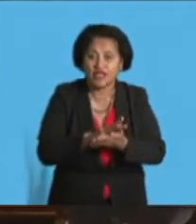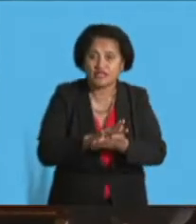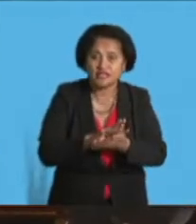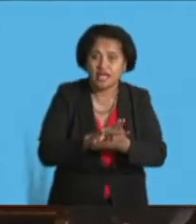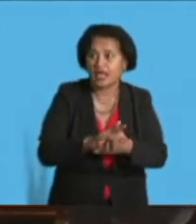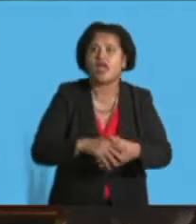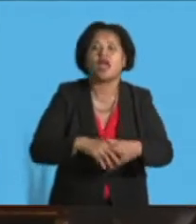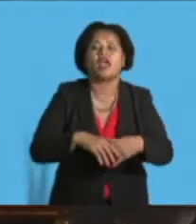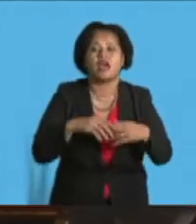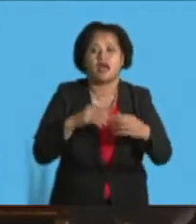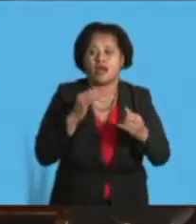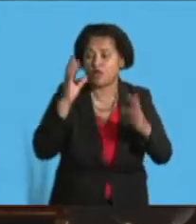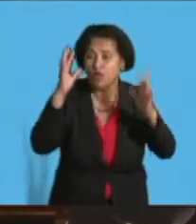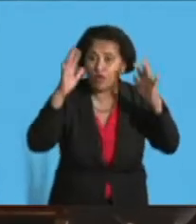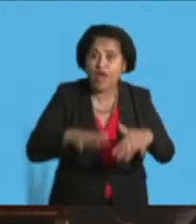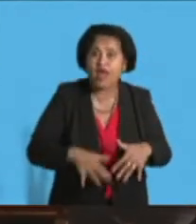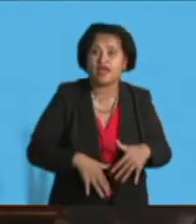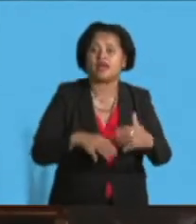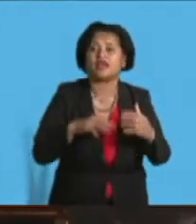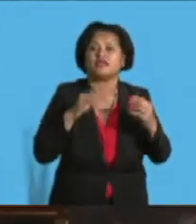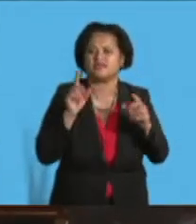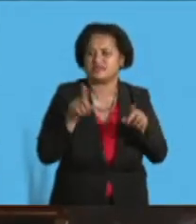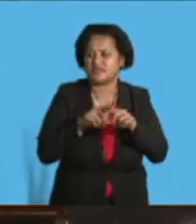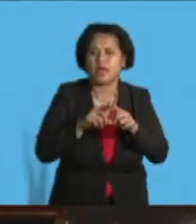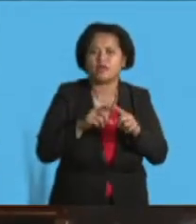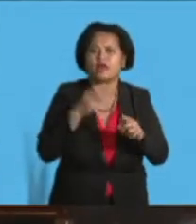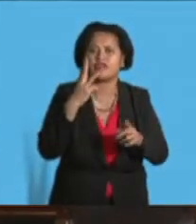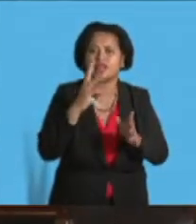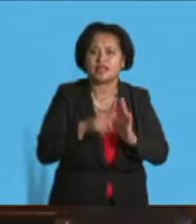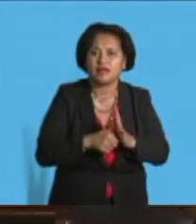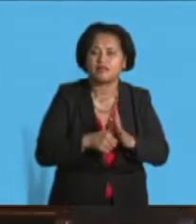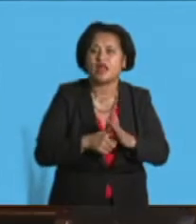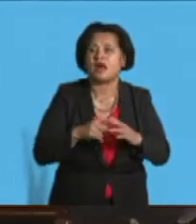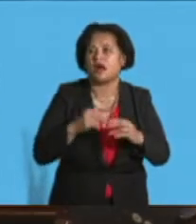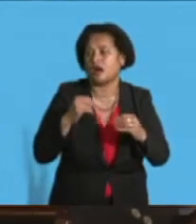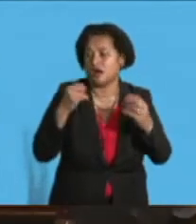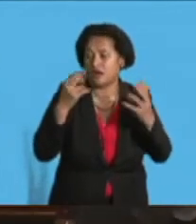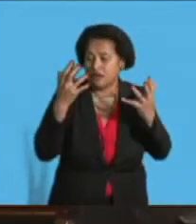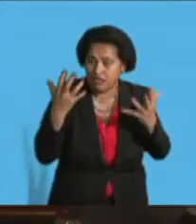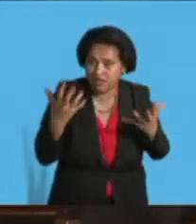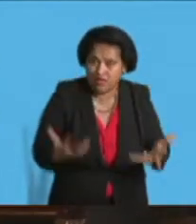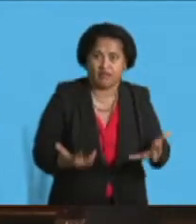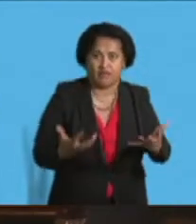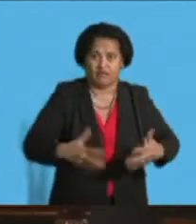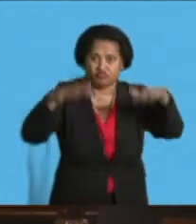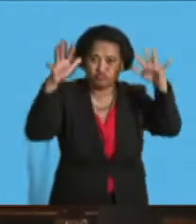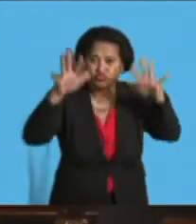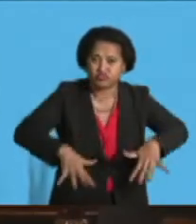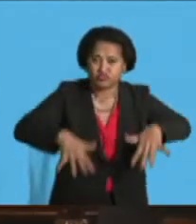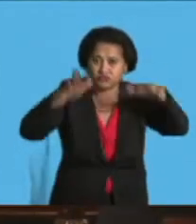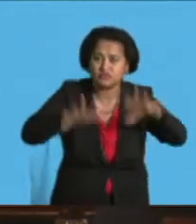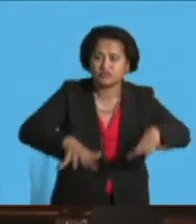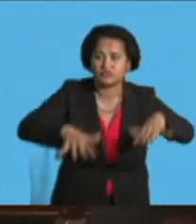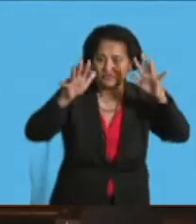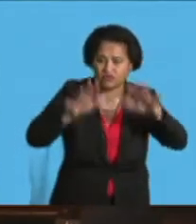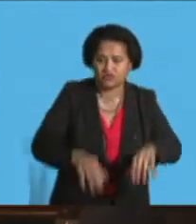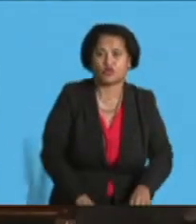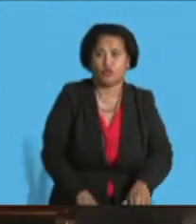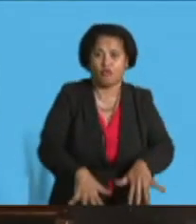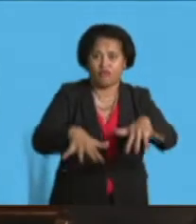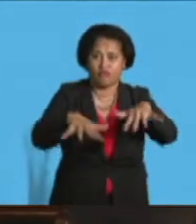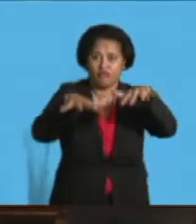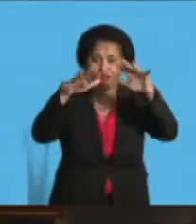usual rainfall for the whole of July, setting off floods and landslides. An official at the Japanese Meteorological Agency told a news